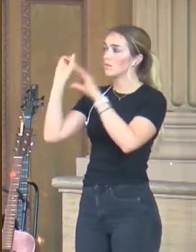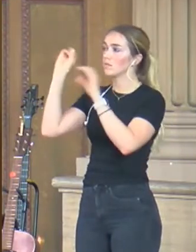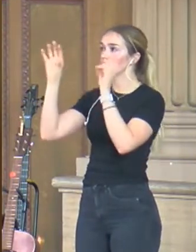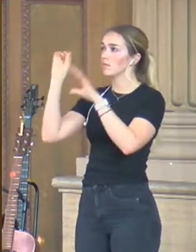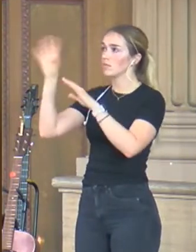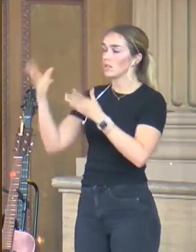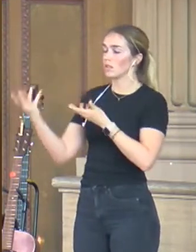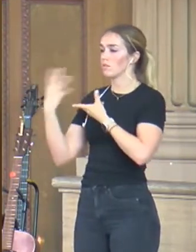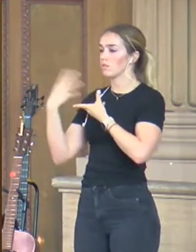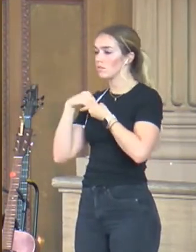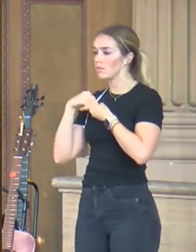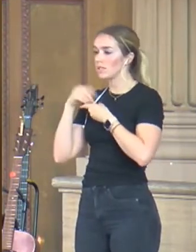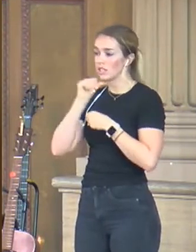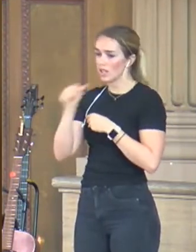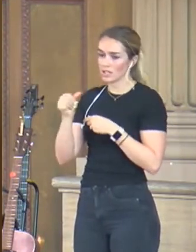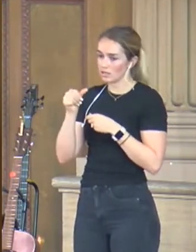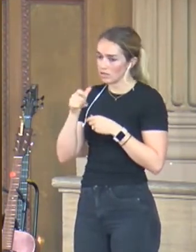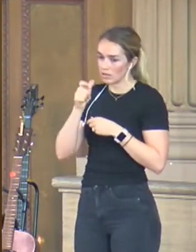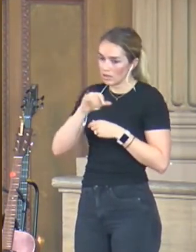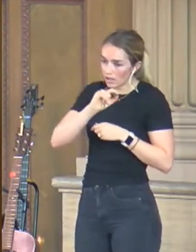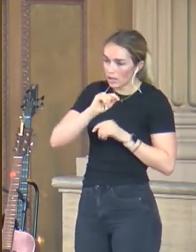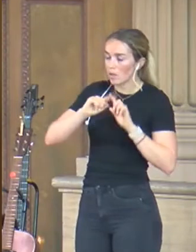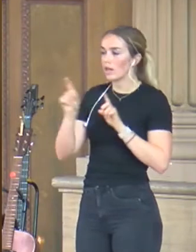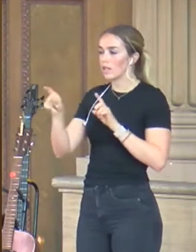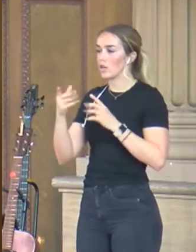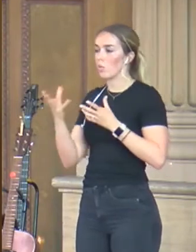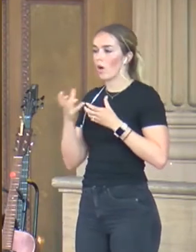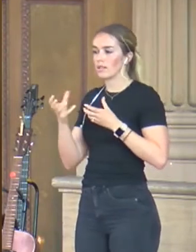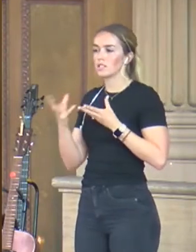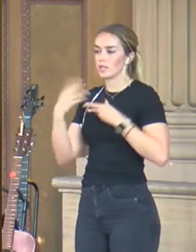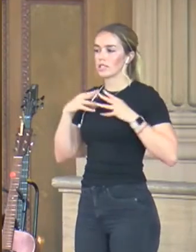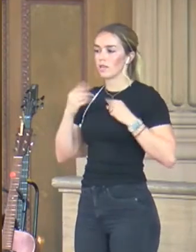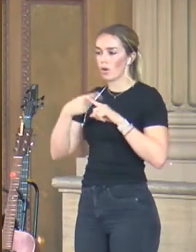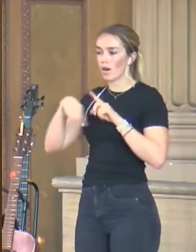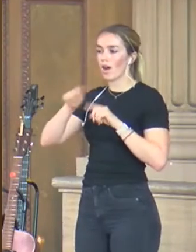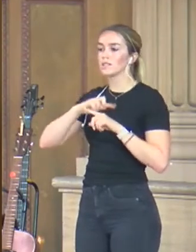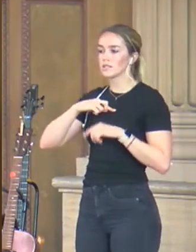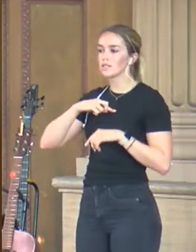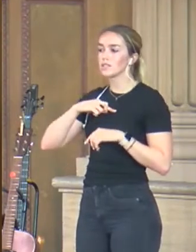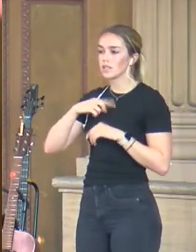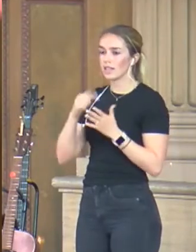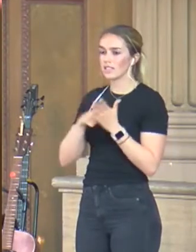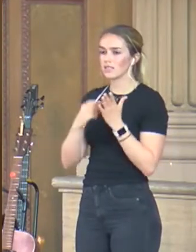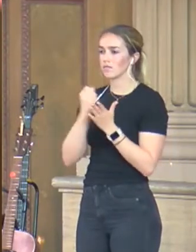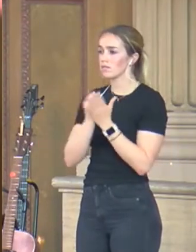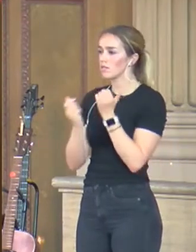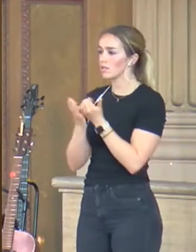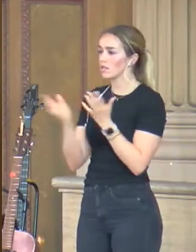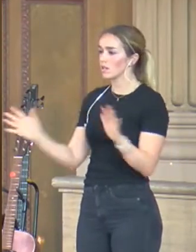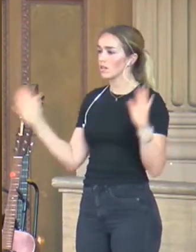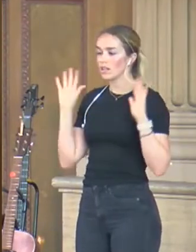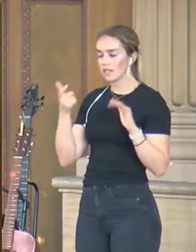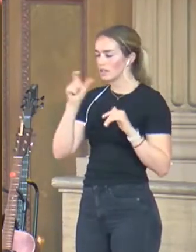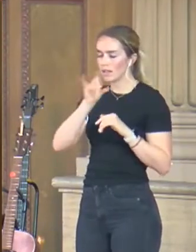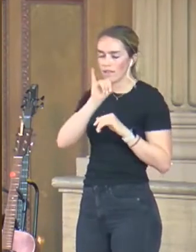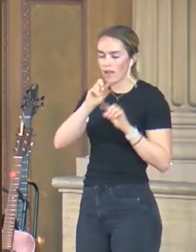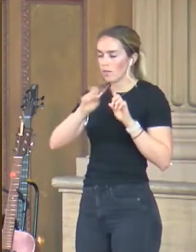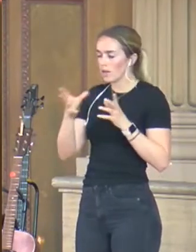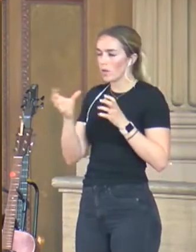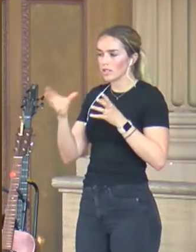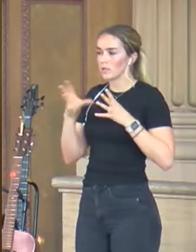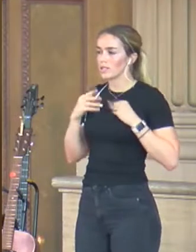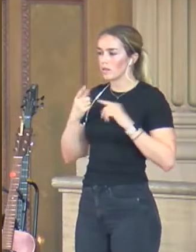And no, he doesn't deserve it. But he says to pray it to him anyway. He didn't deserve the nails that were put through his hands on the cross. But he's a God who comes to take that stuff